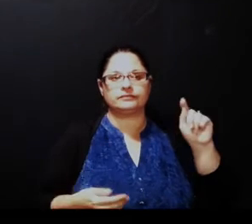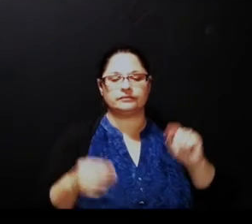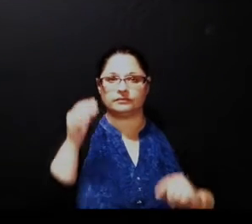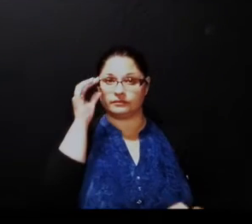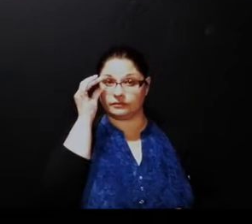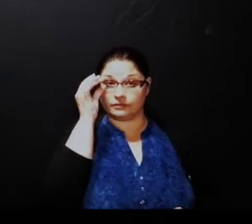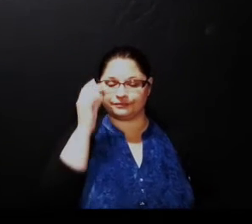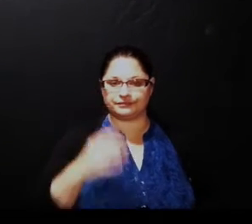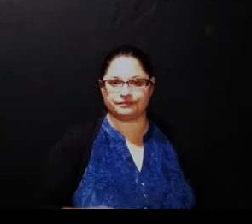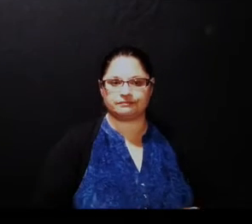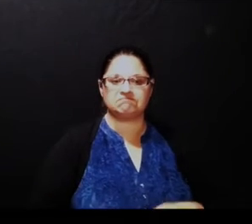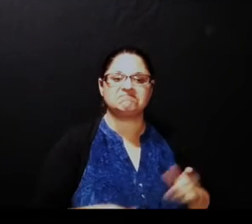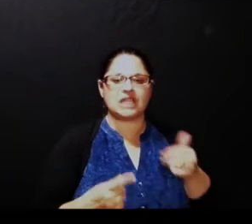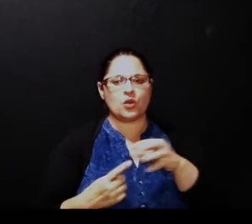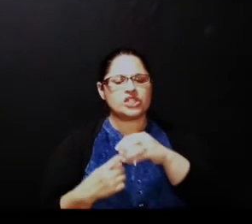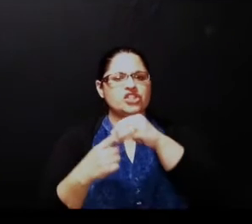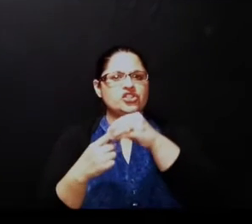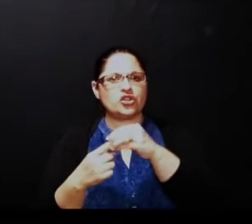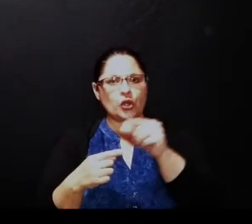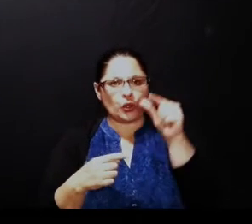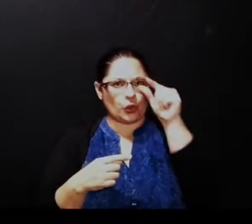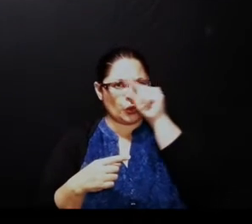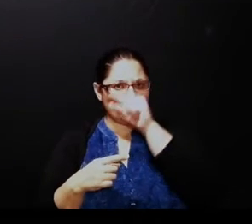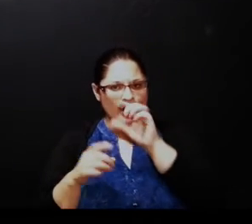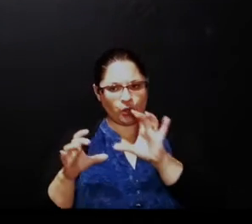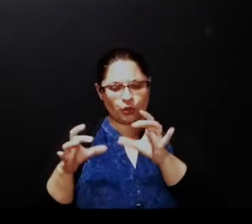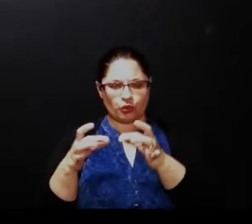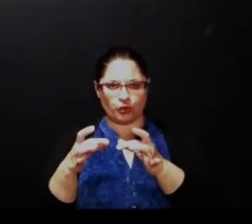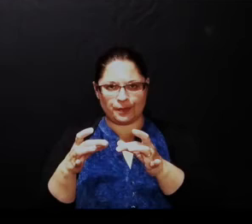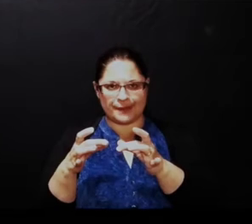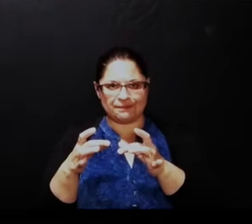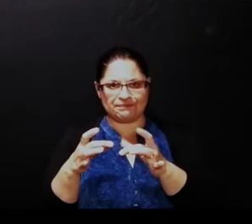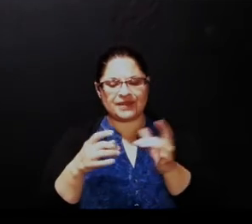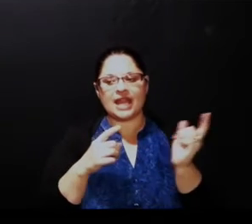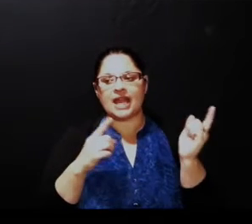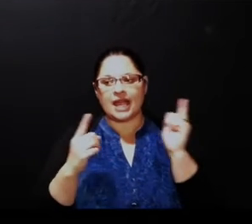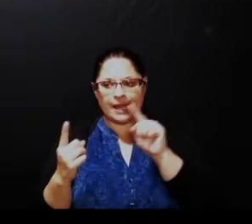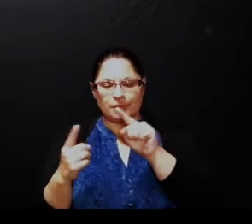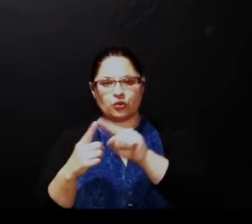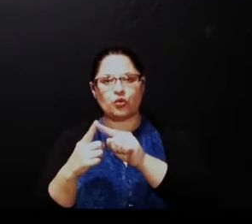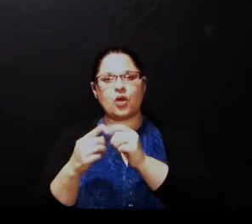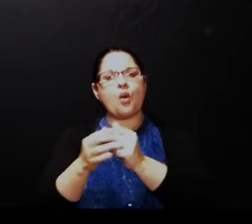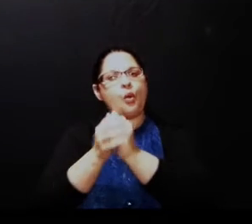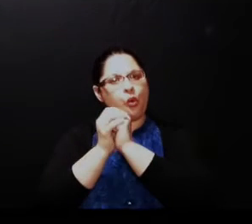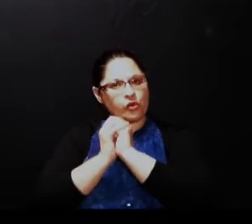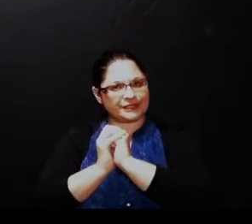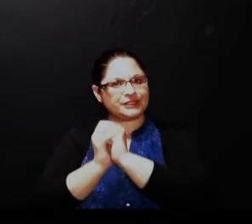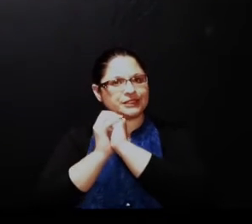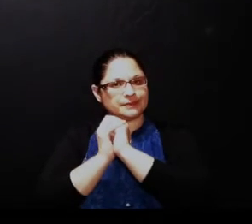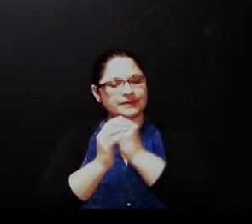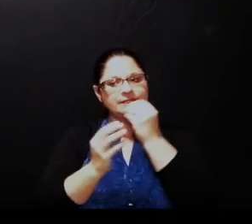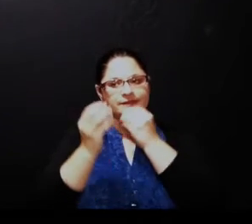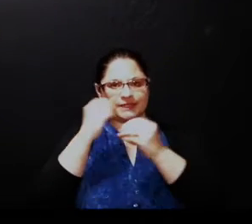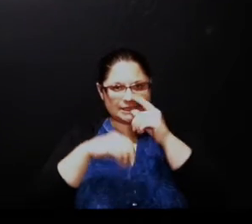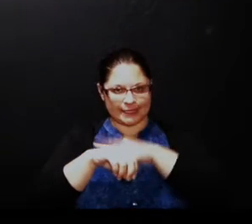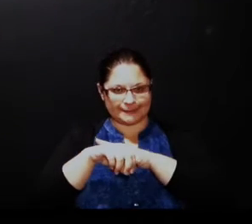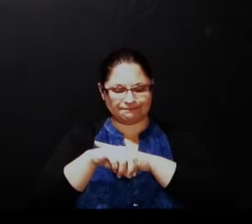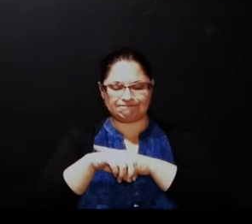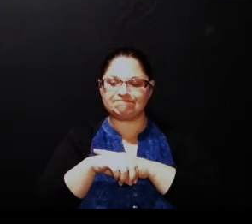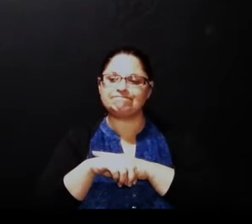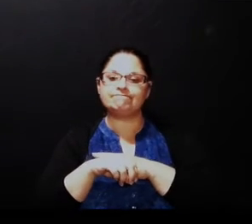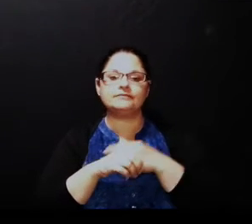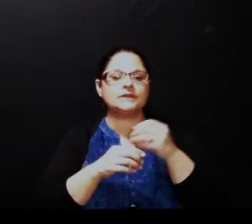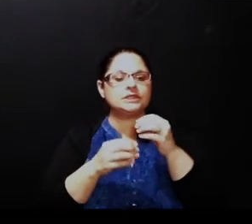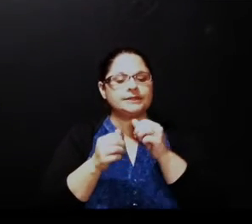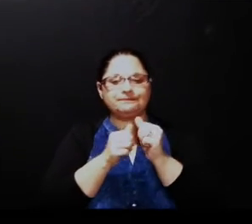verse 20. "And there were certain Greeks among them that came up to worship at the feast. The same came before, therefore,